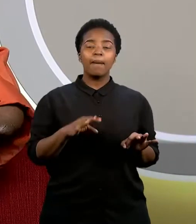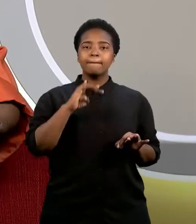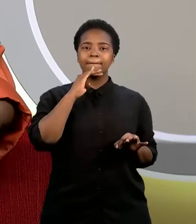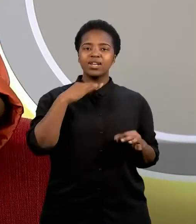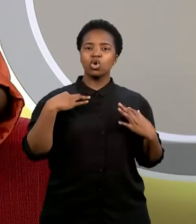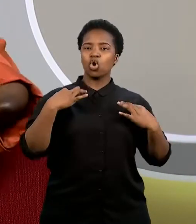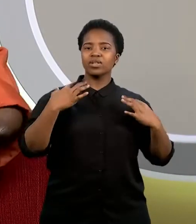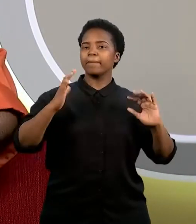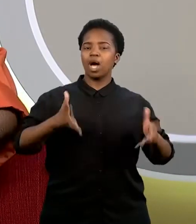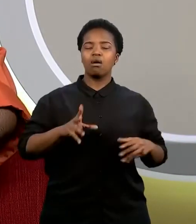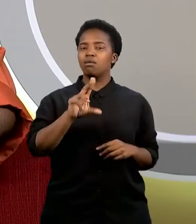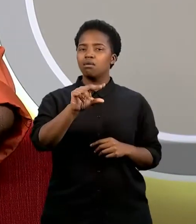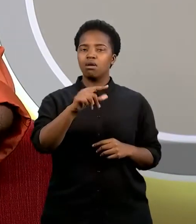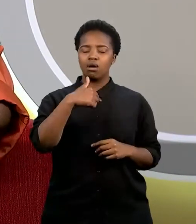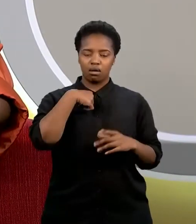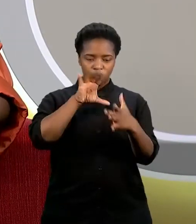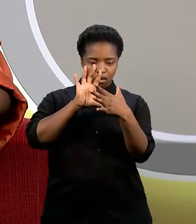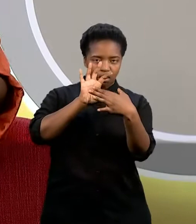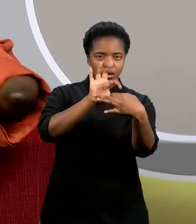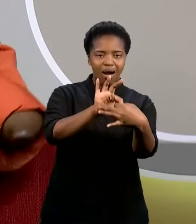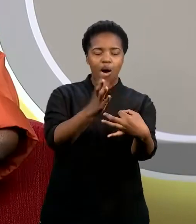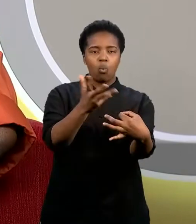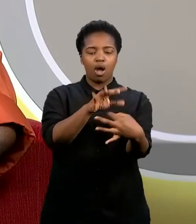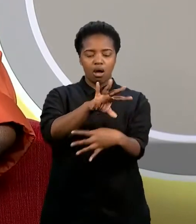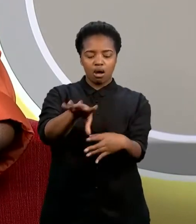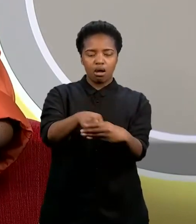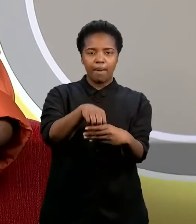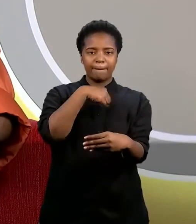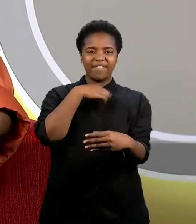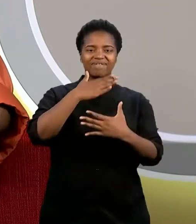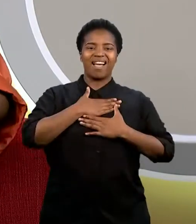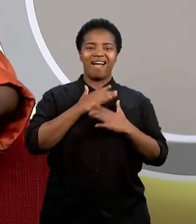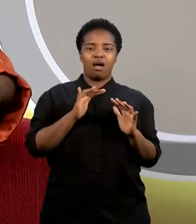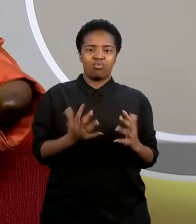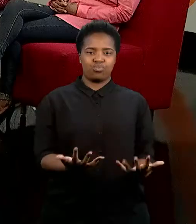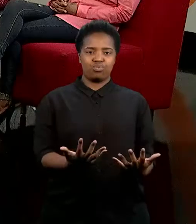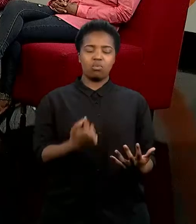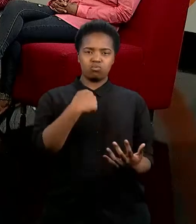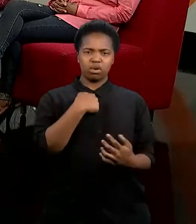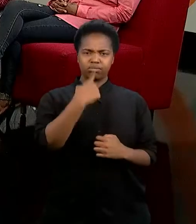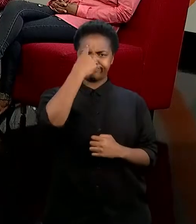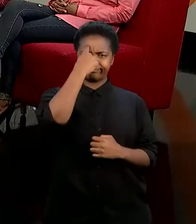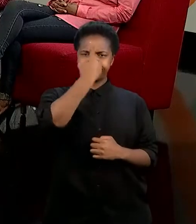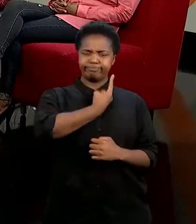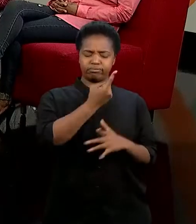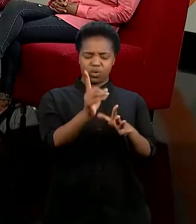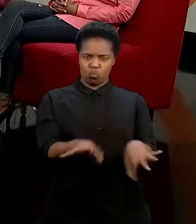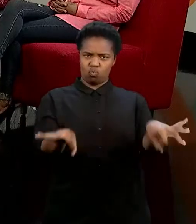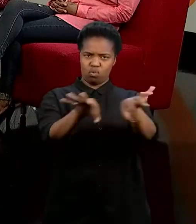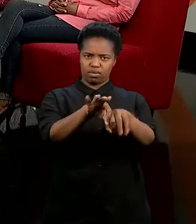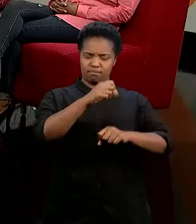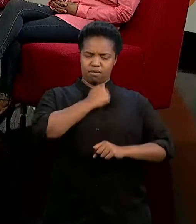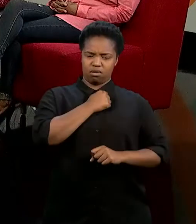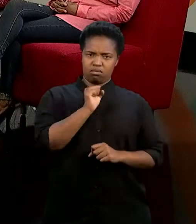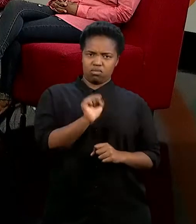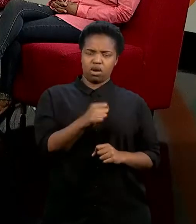clothes. It's about belonging. It's about expressing yourself. It's about finding your old self-worth and also giving yourself